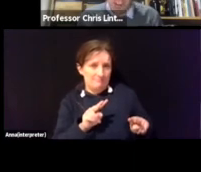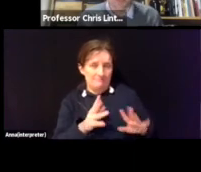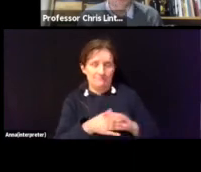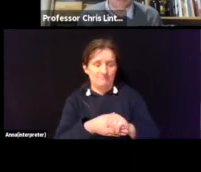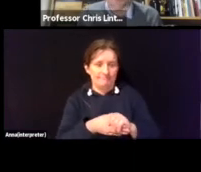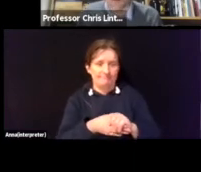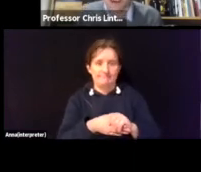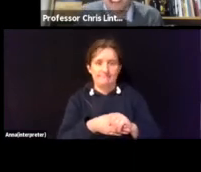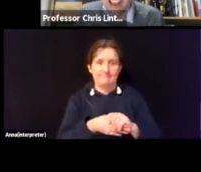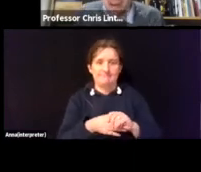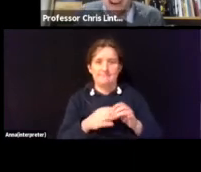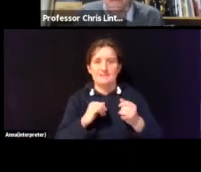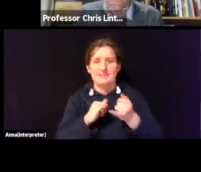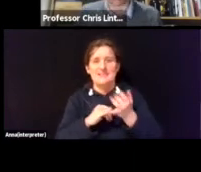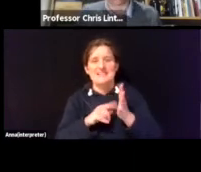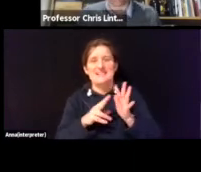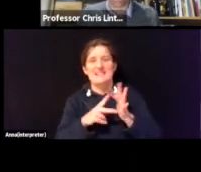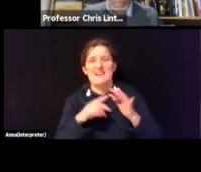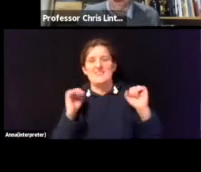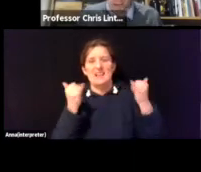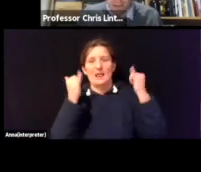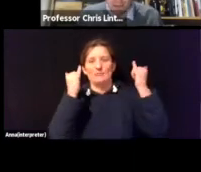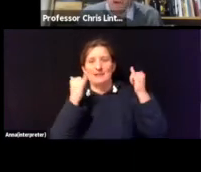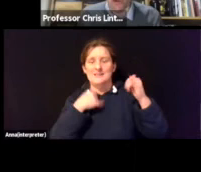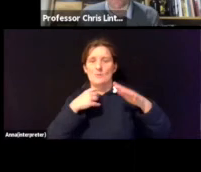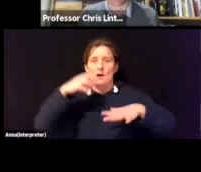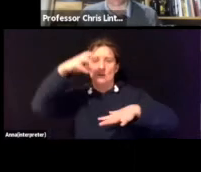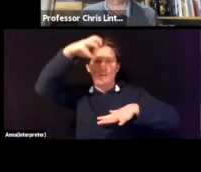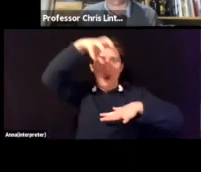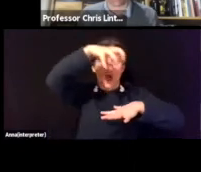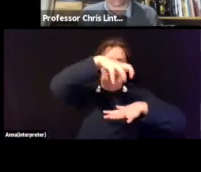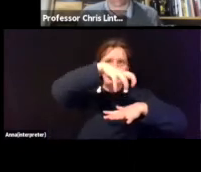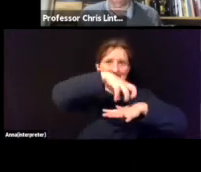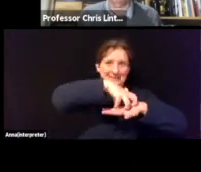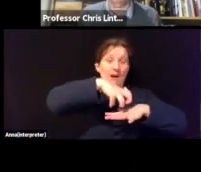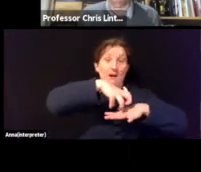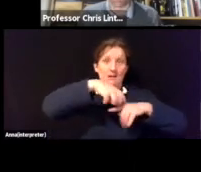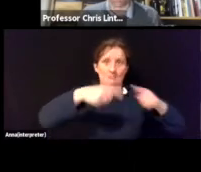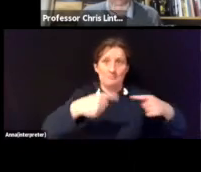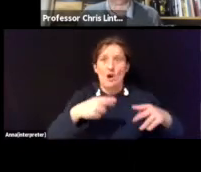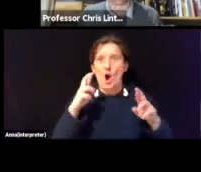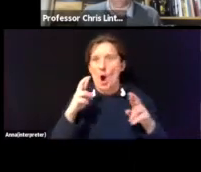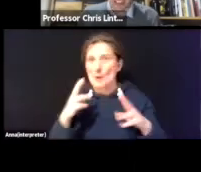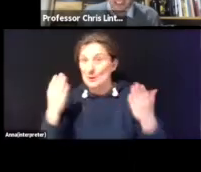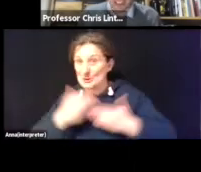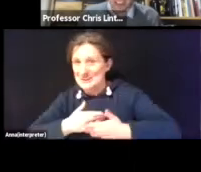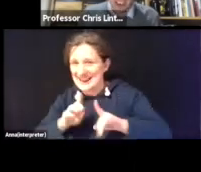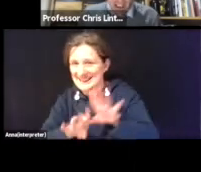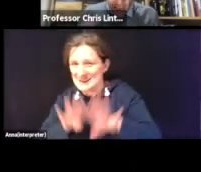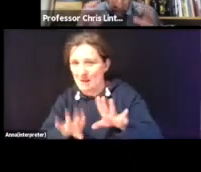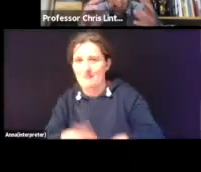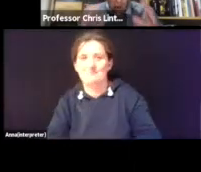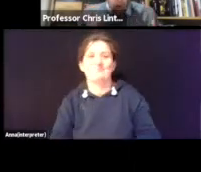of Mars. Here's Steve celebrating landing. And I hope we'll see more shots like this tonight, although I guess socially